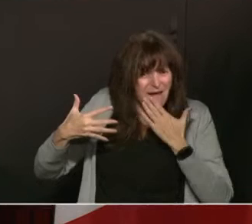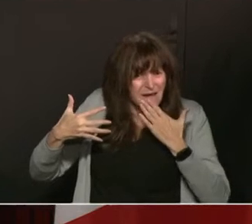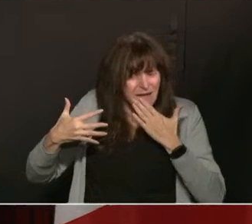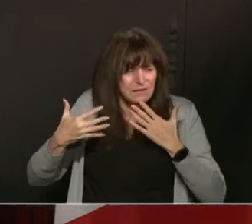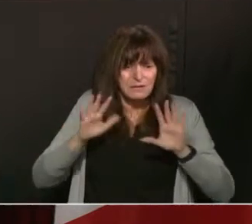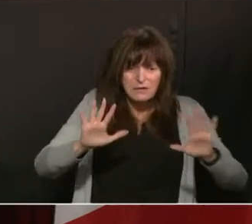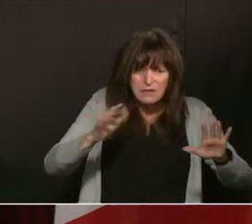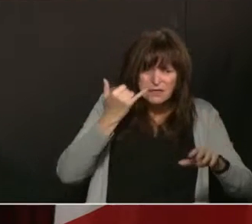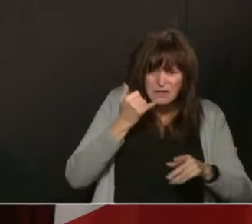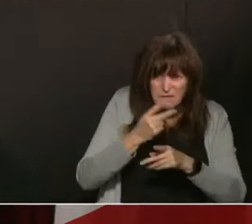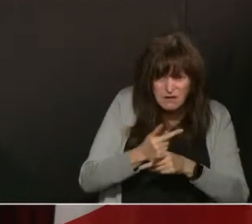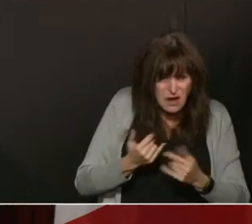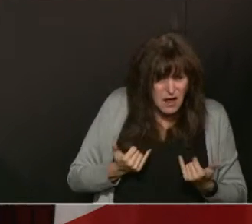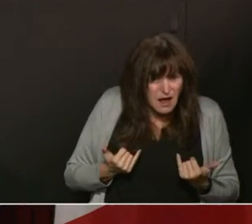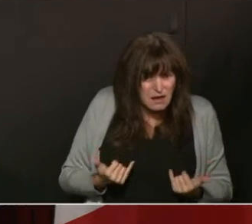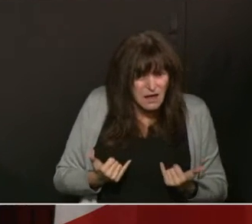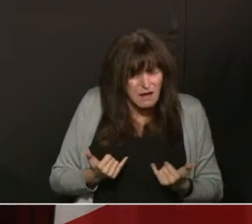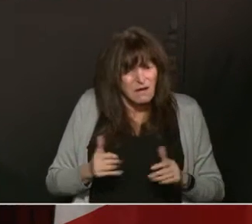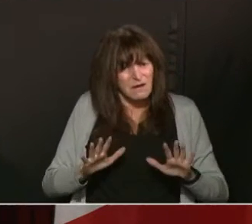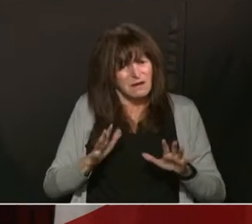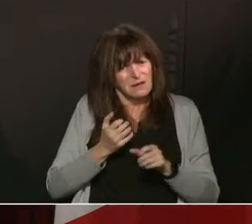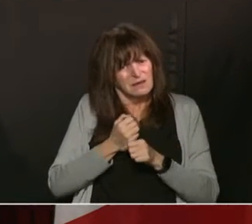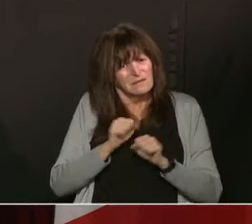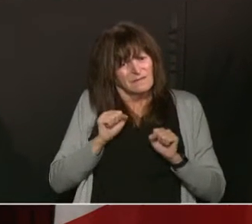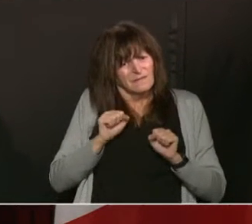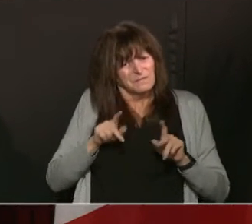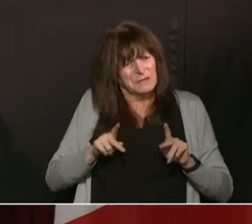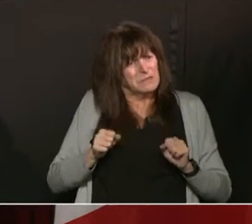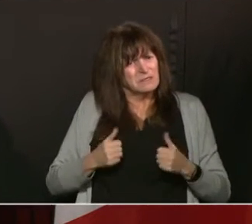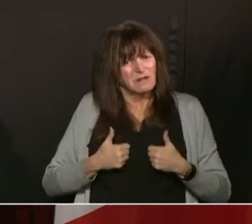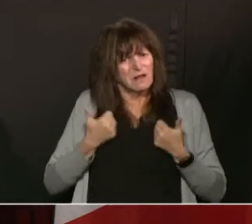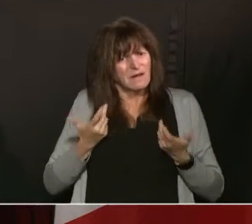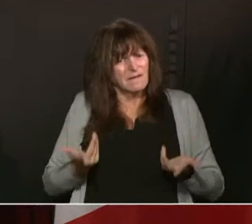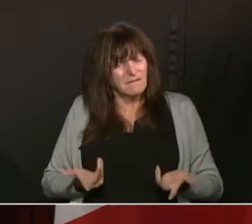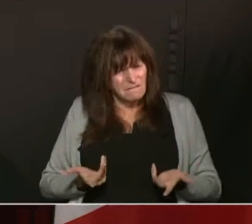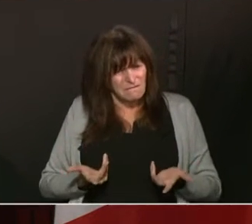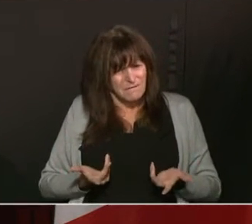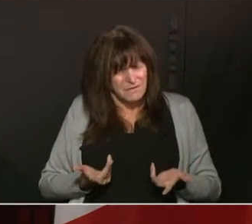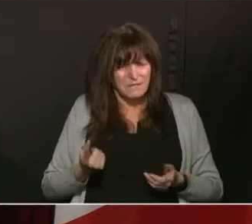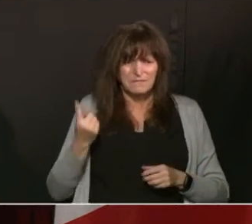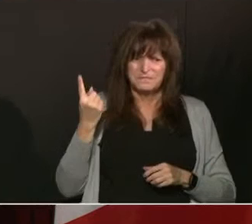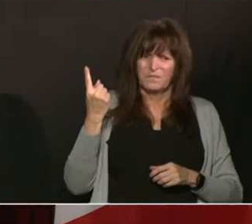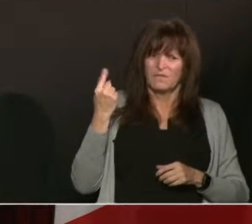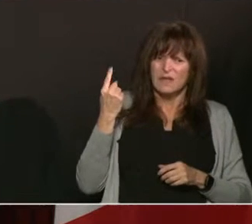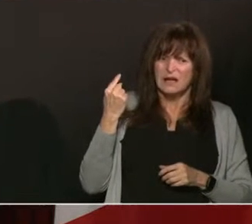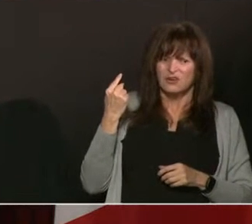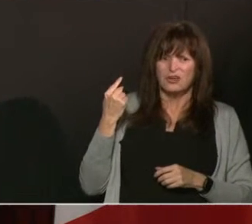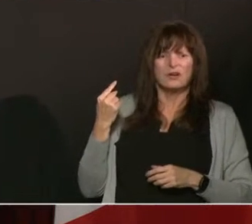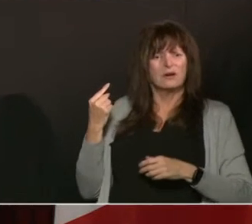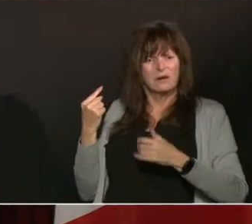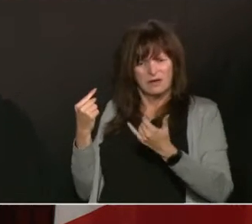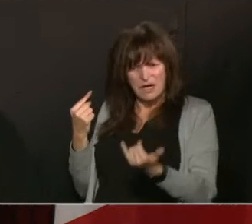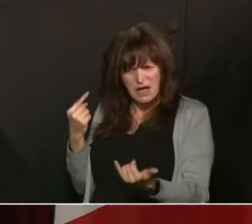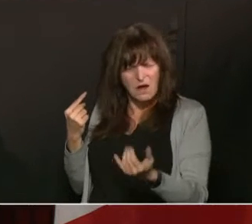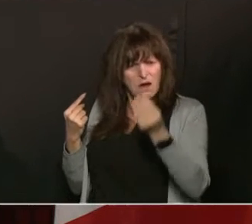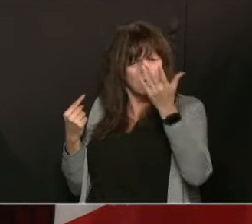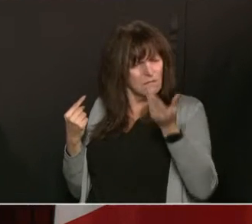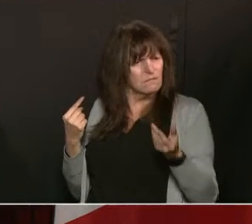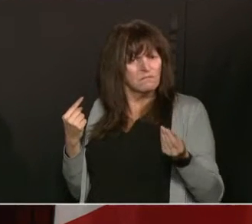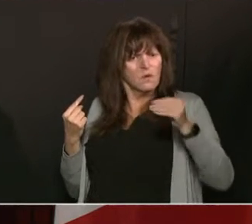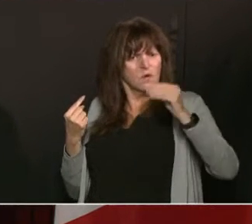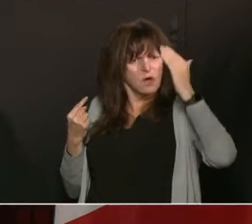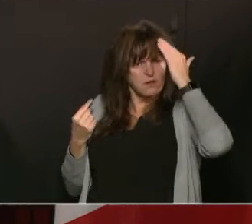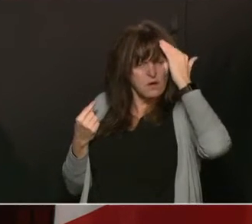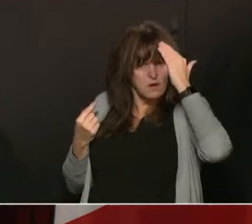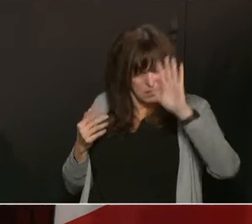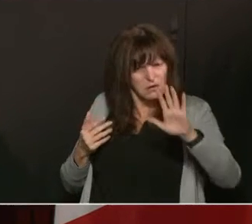capacity. We are in a better position than last year, and we've been through this before, staying calm, kind, and considerate